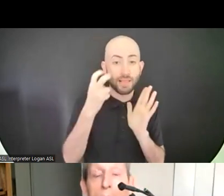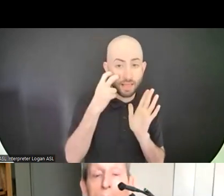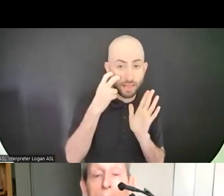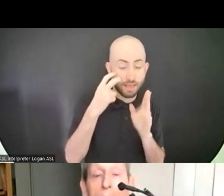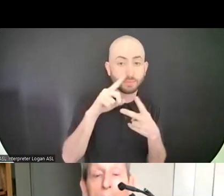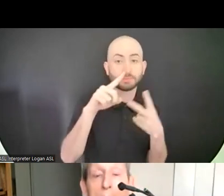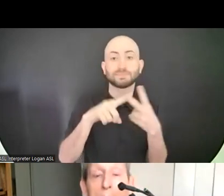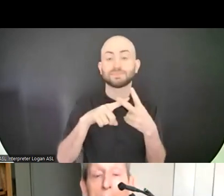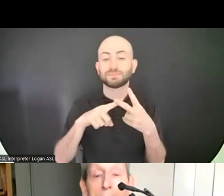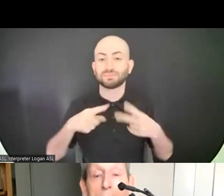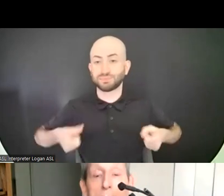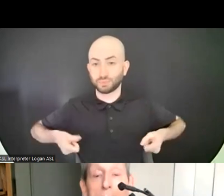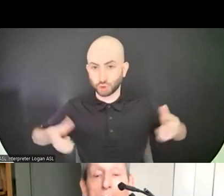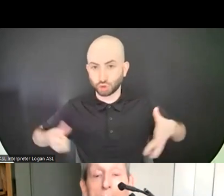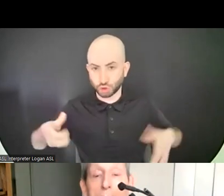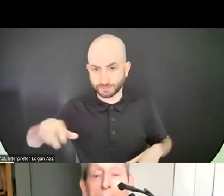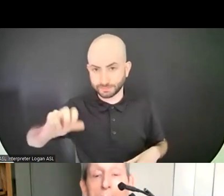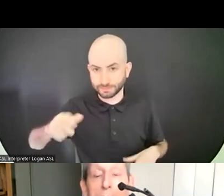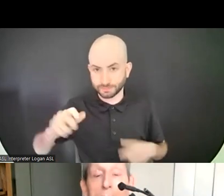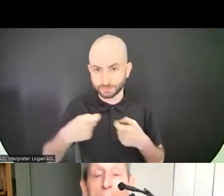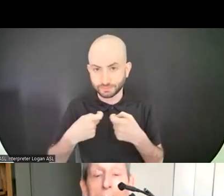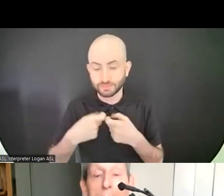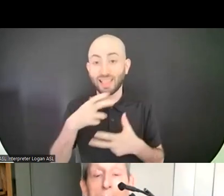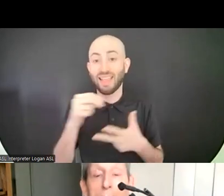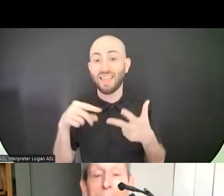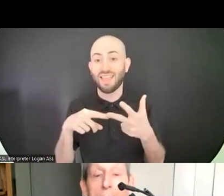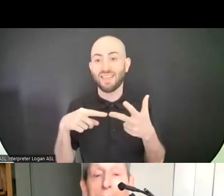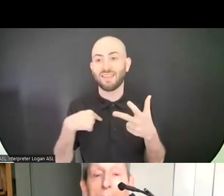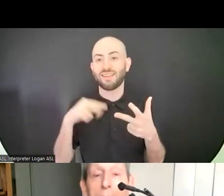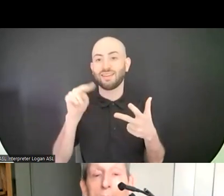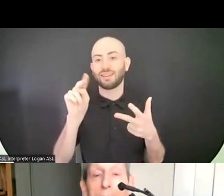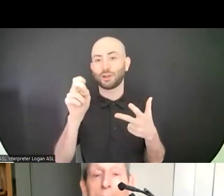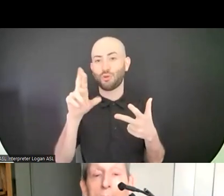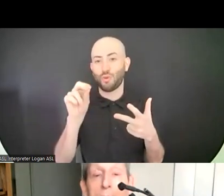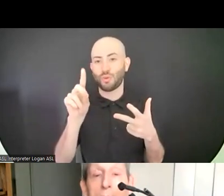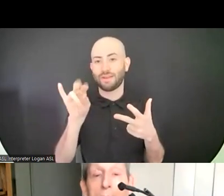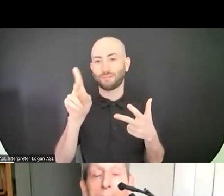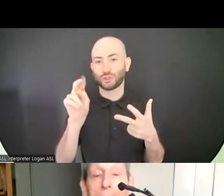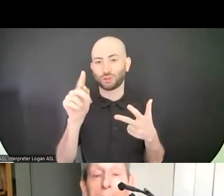and being having neurodivergency is um